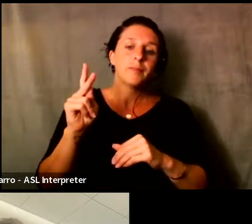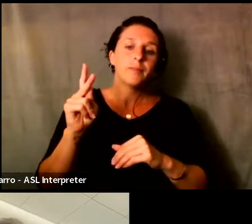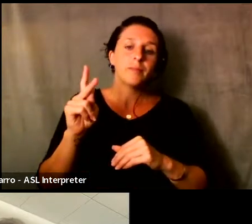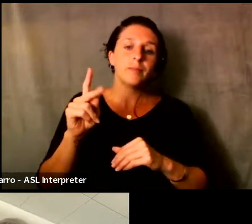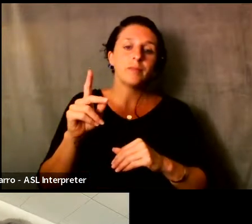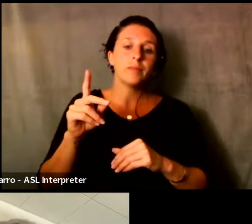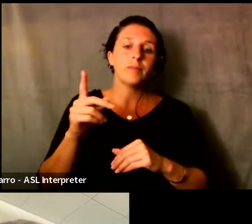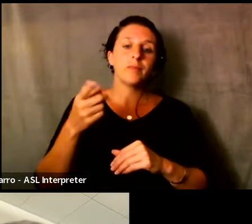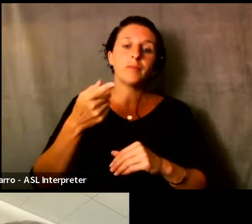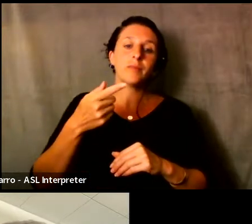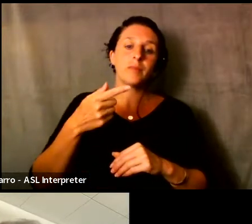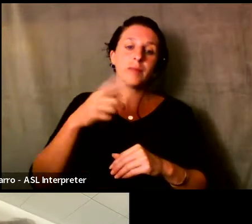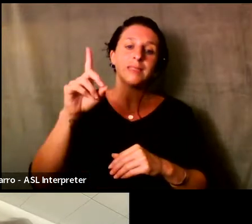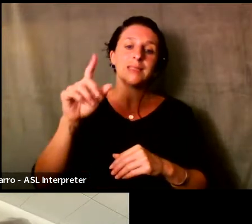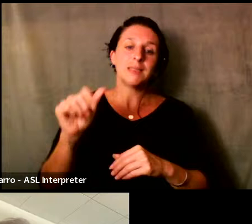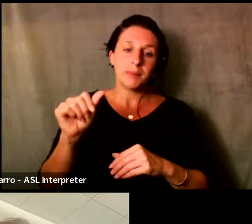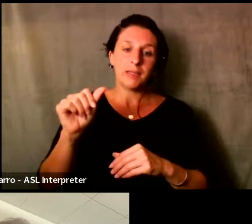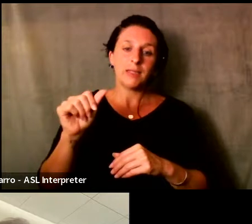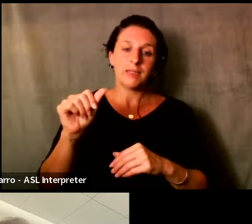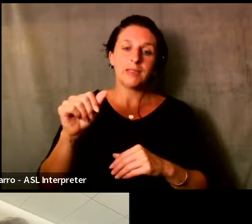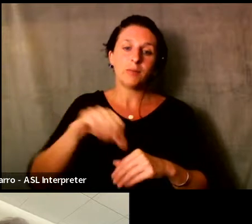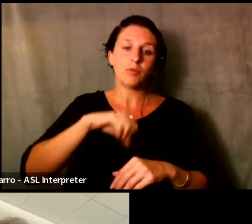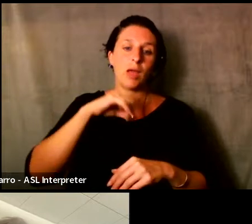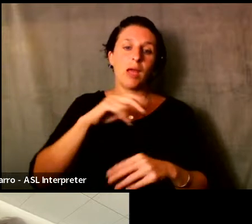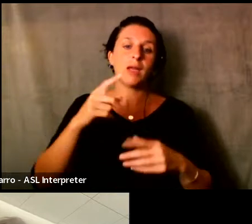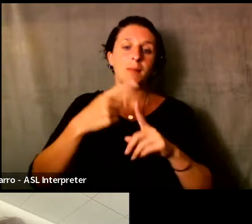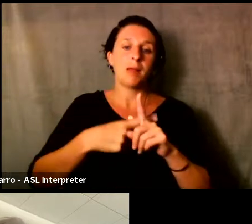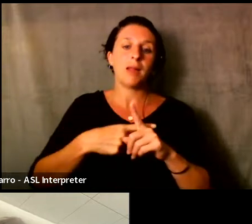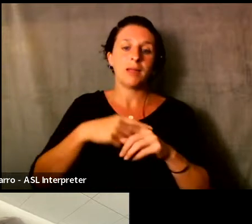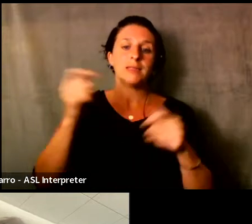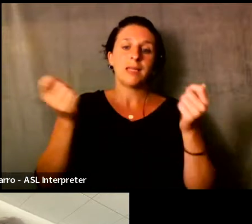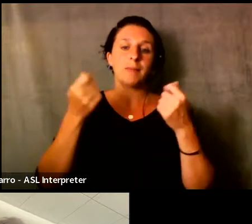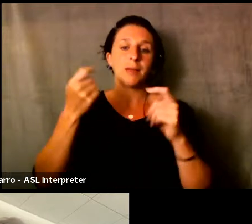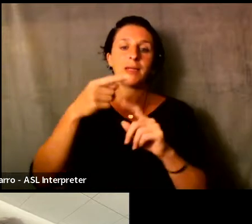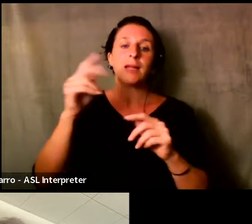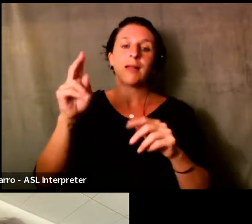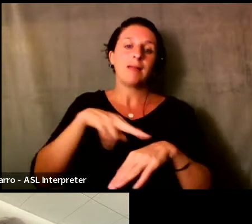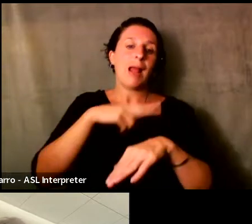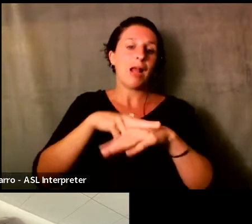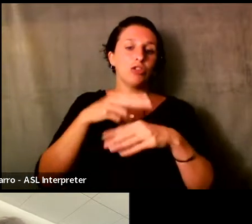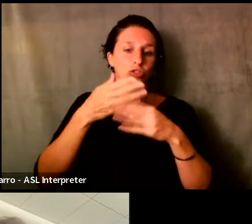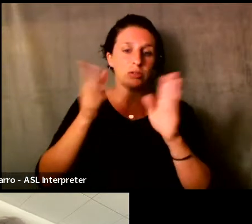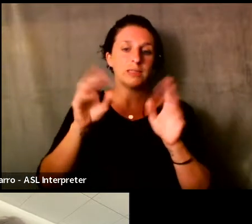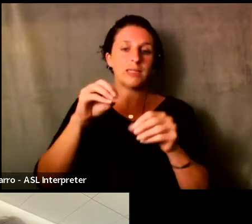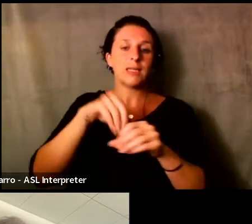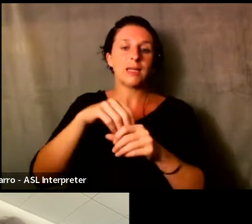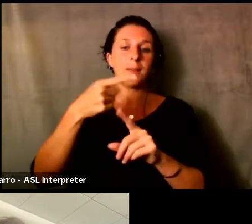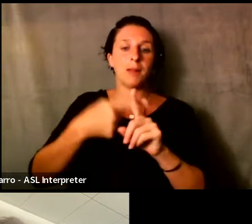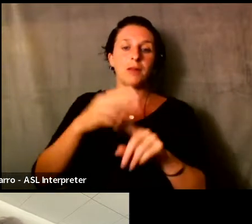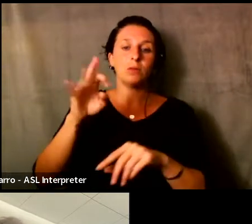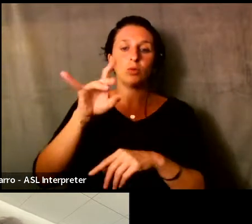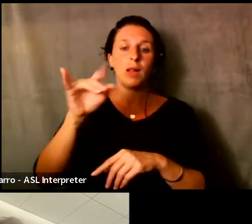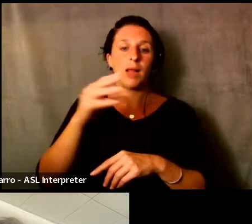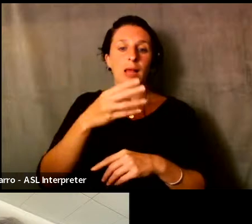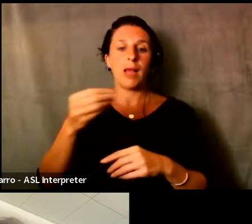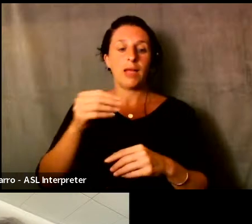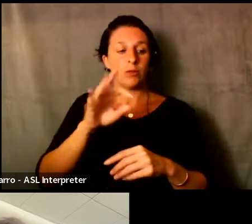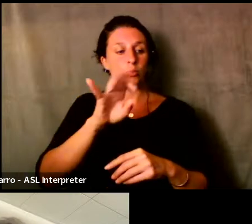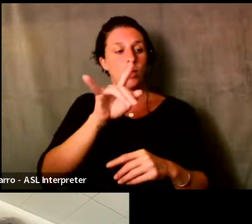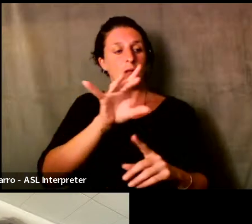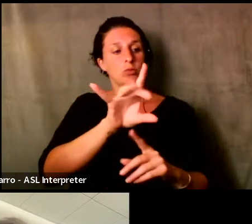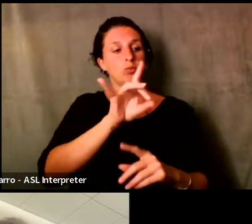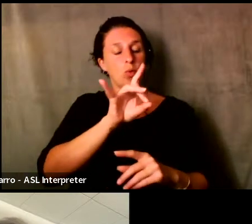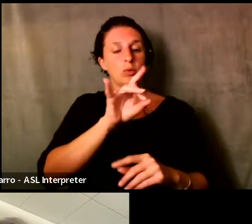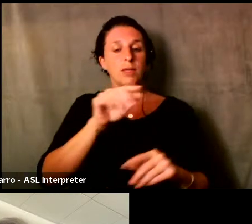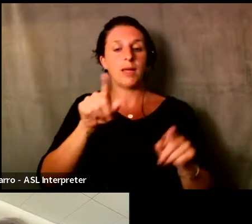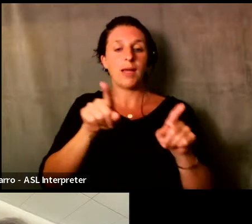Whereas Disability Pride Month is celebrated nationally in the month of July, and whereas July was chosen as